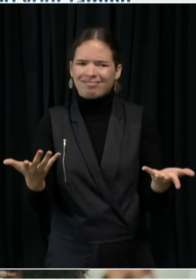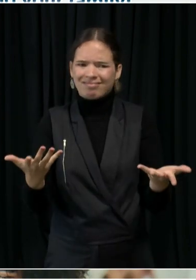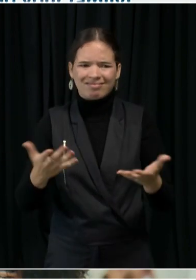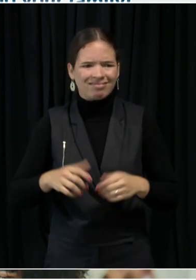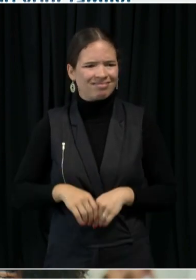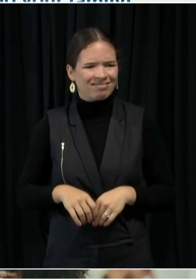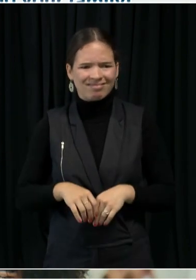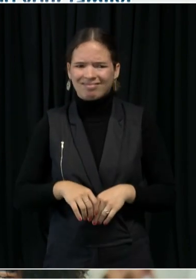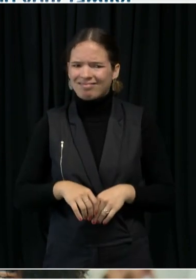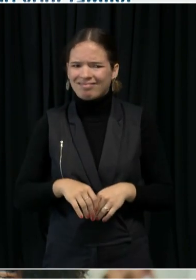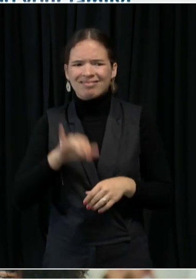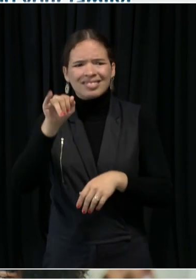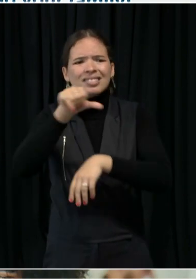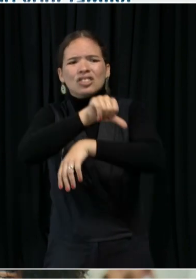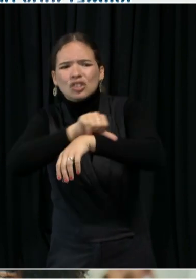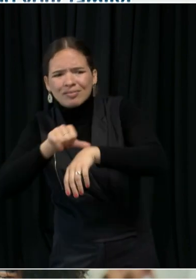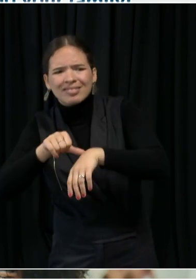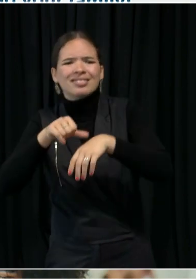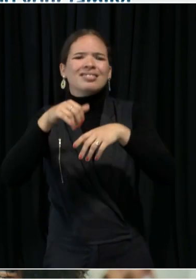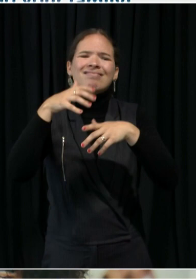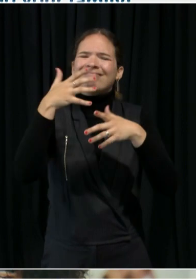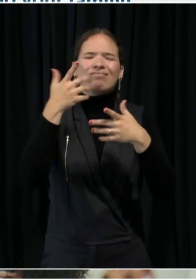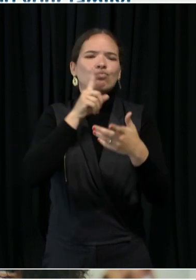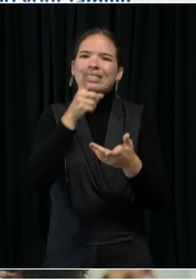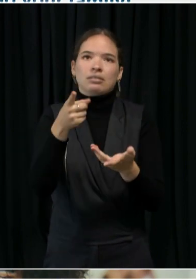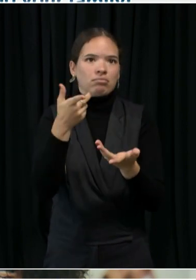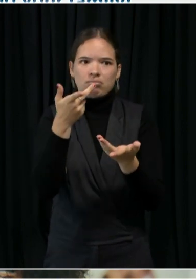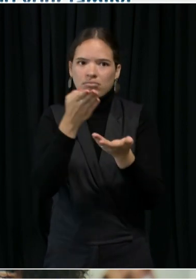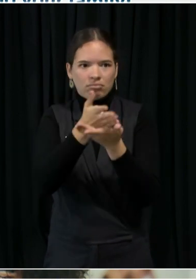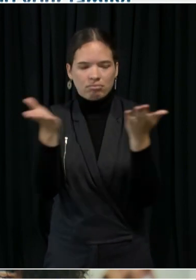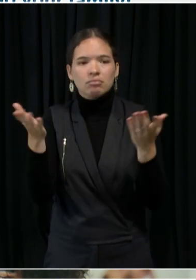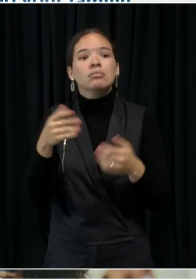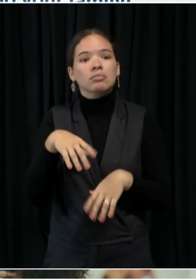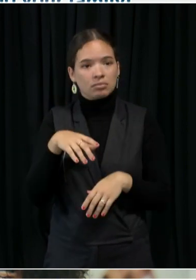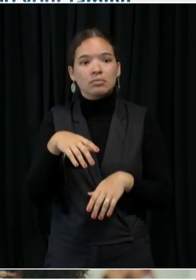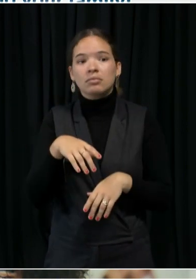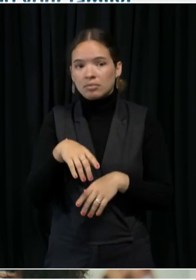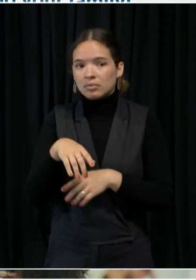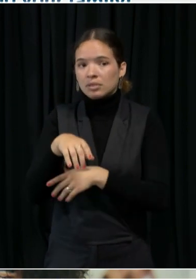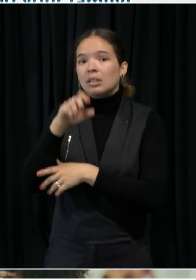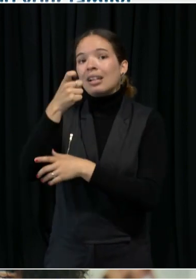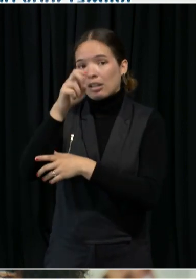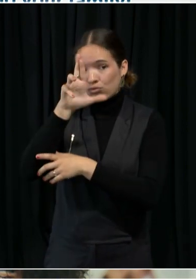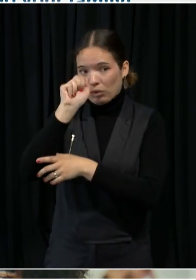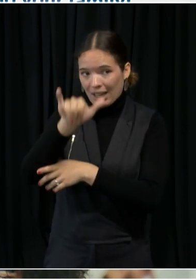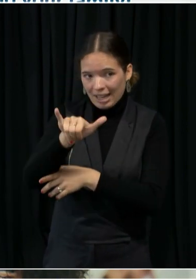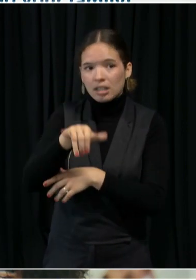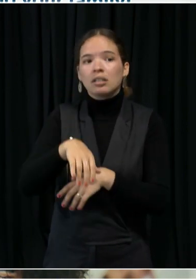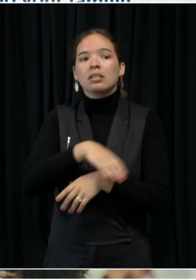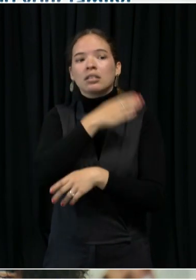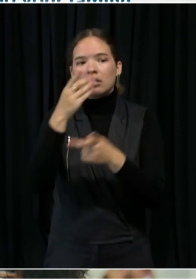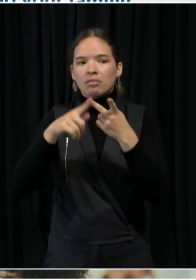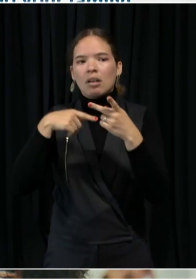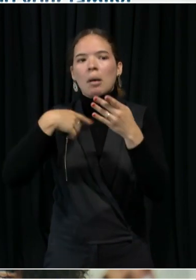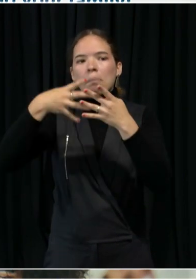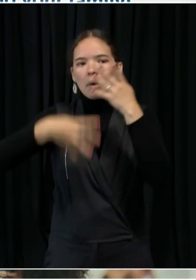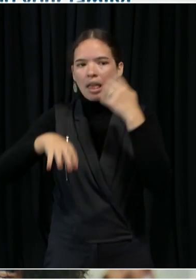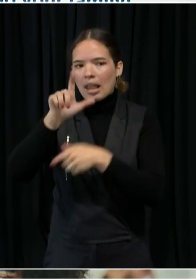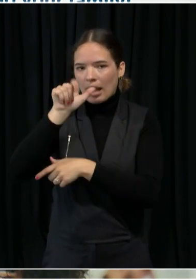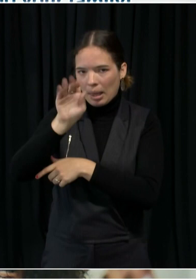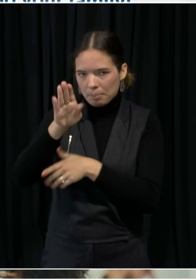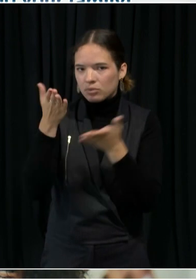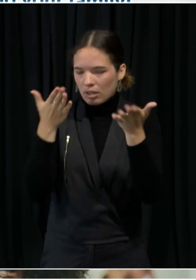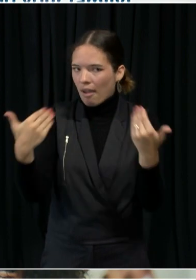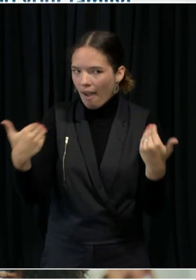urgent care will also provide basic lab and x-ray services to the community. The Cedar Hill Urgent Care GW Health will